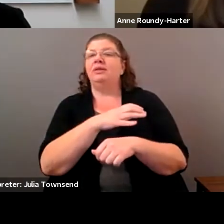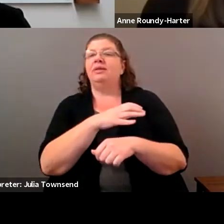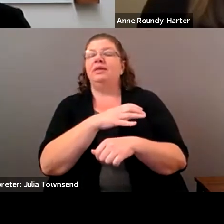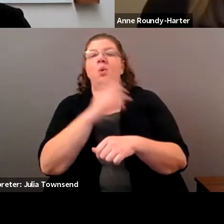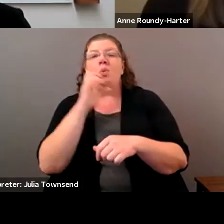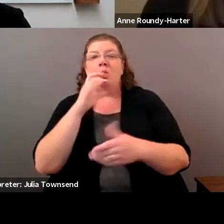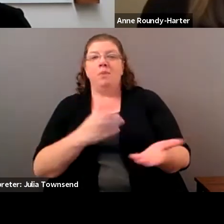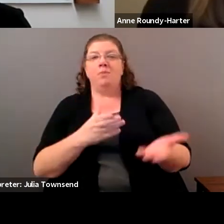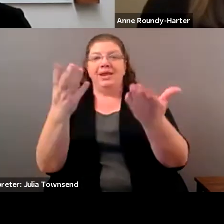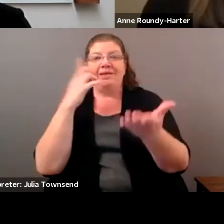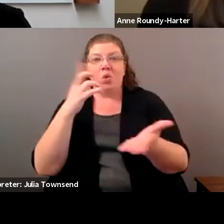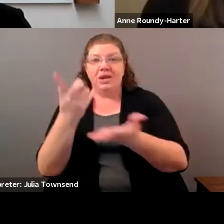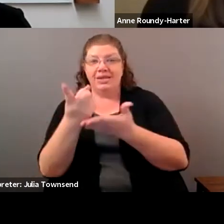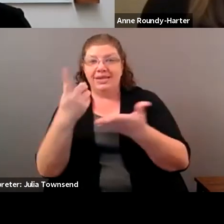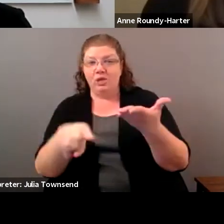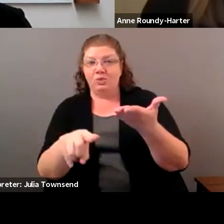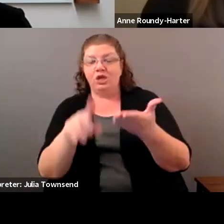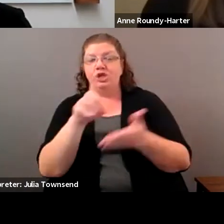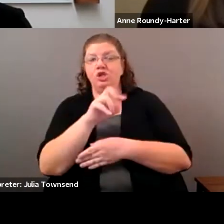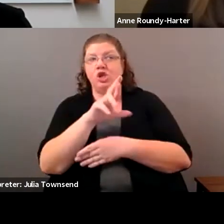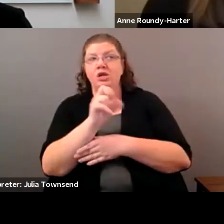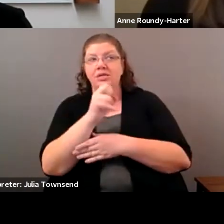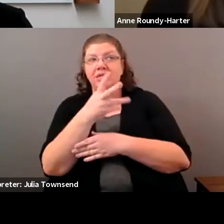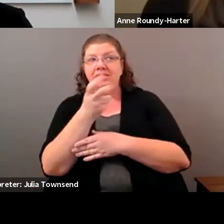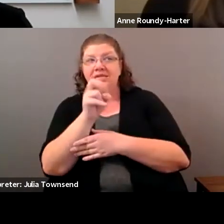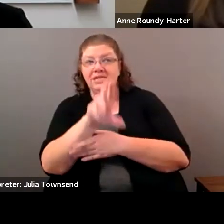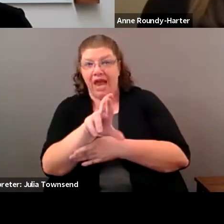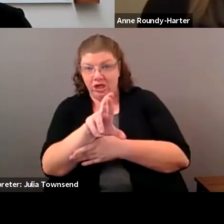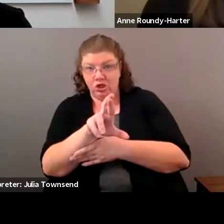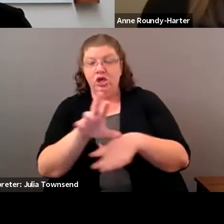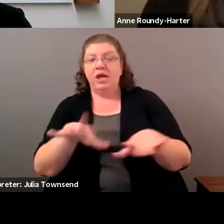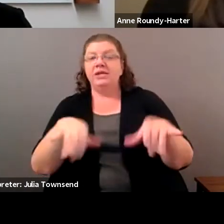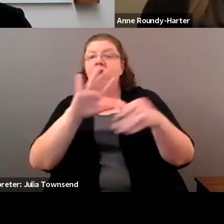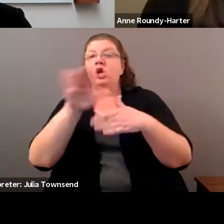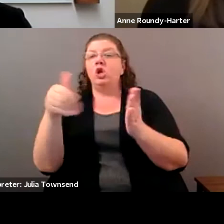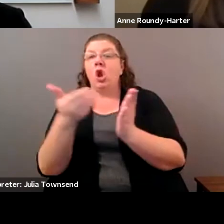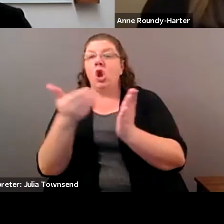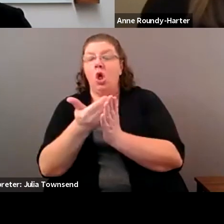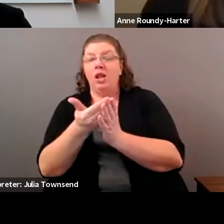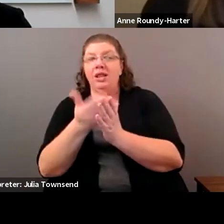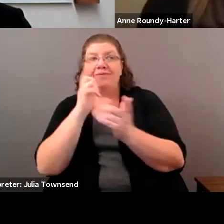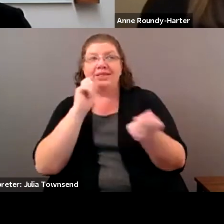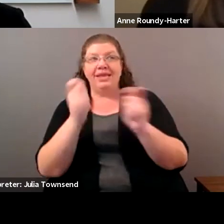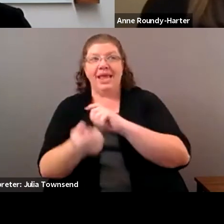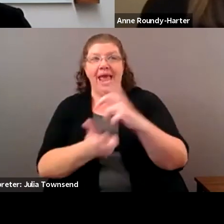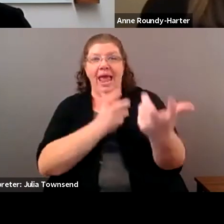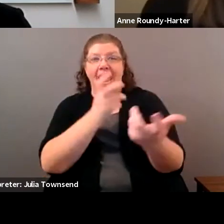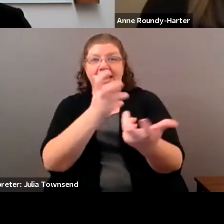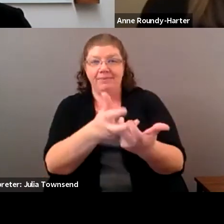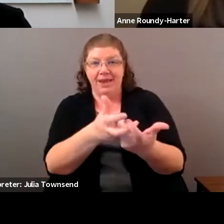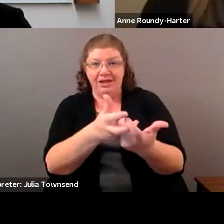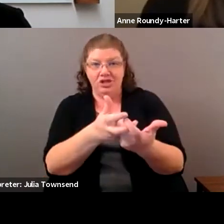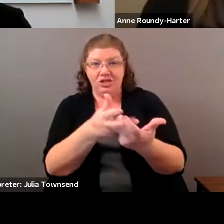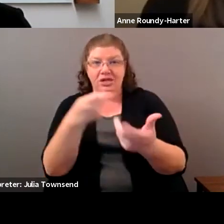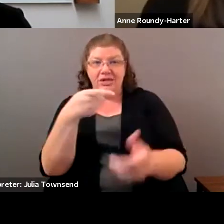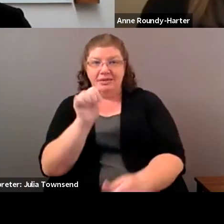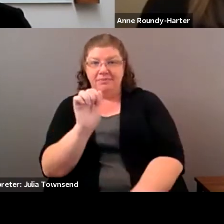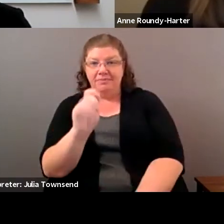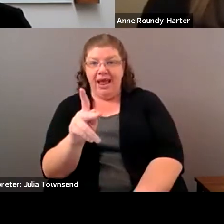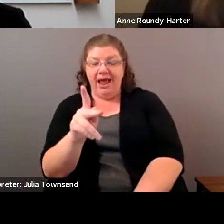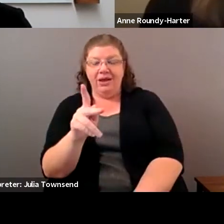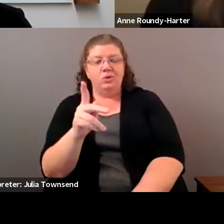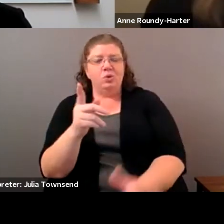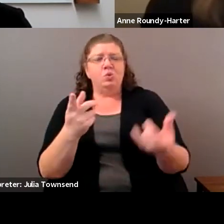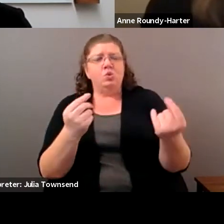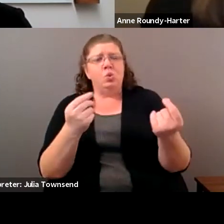next week. Dr. Snyder has taken all of what is called the adaptation packs, which are, what do you do